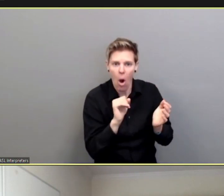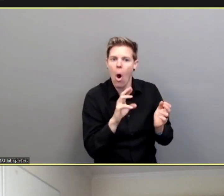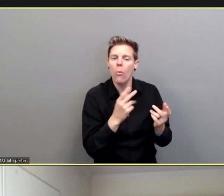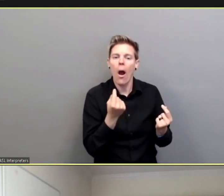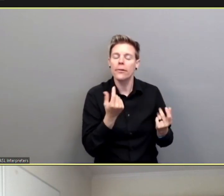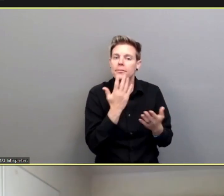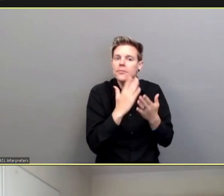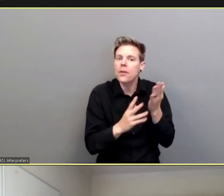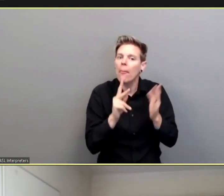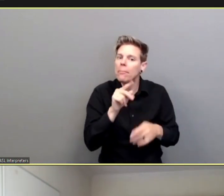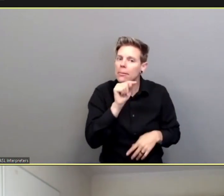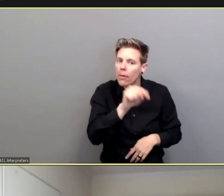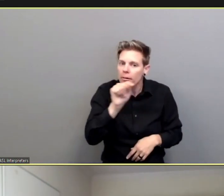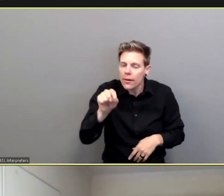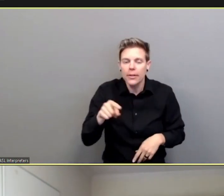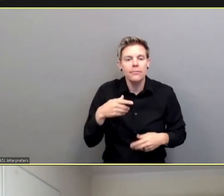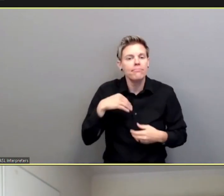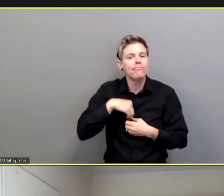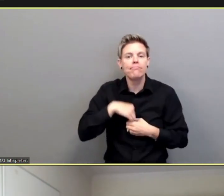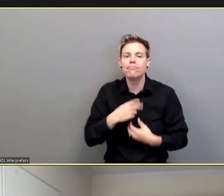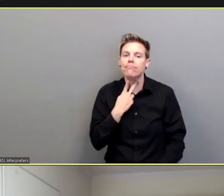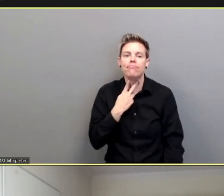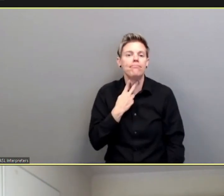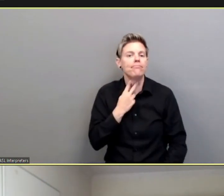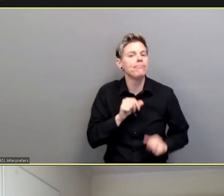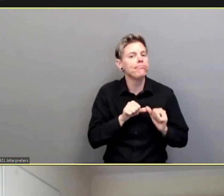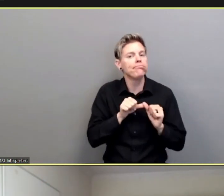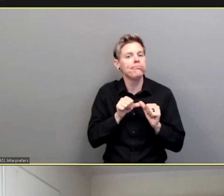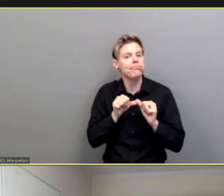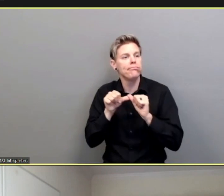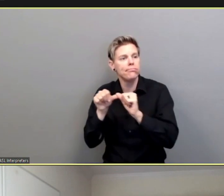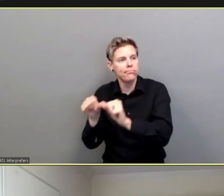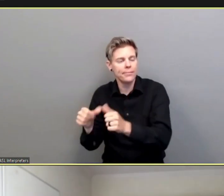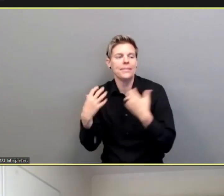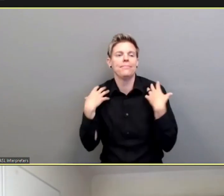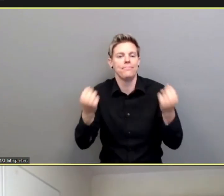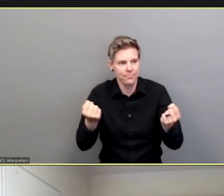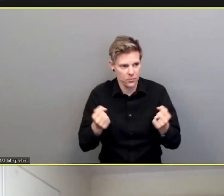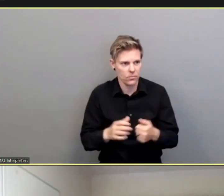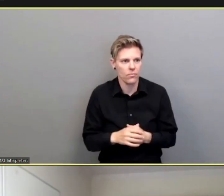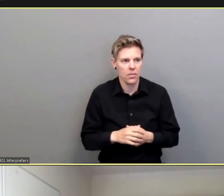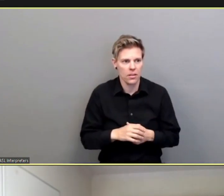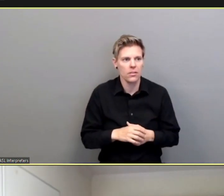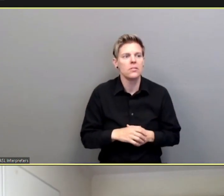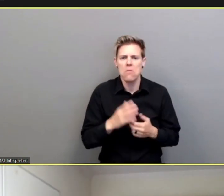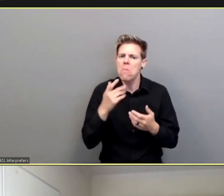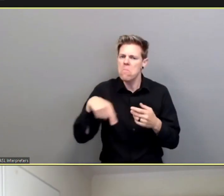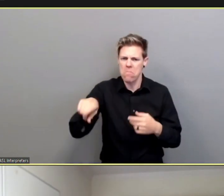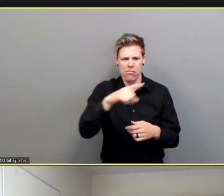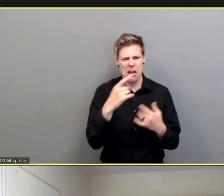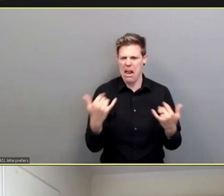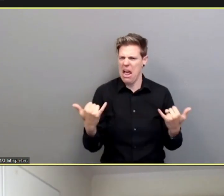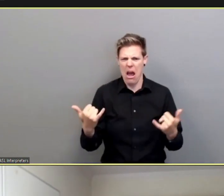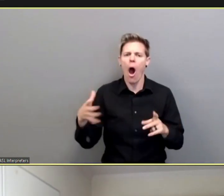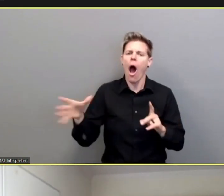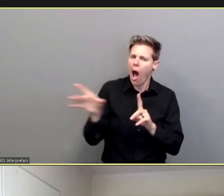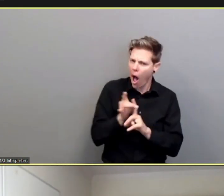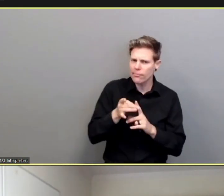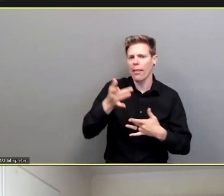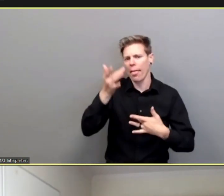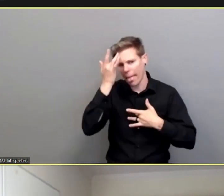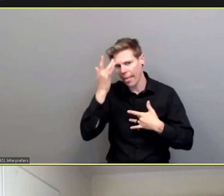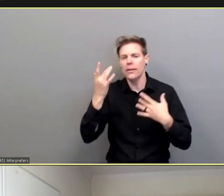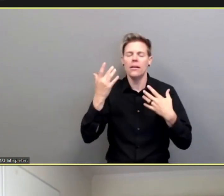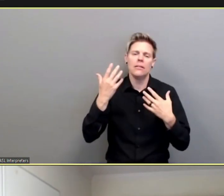longer than what we think is the majority of folks, where we believe most people stop shedding